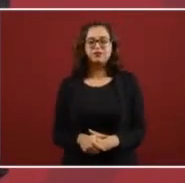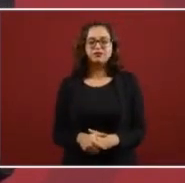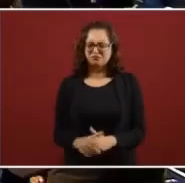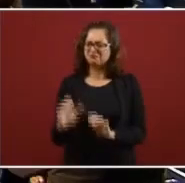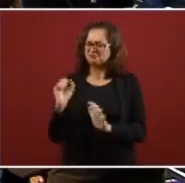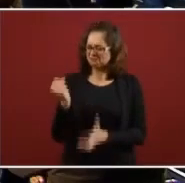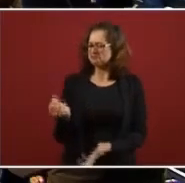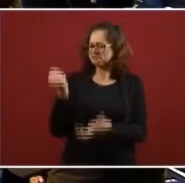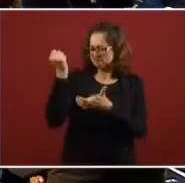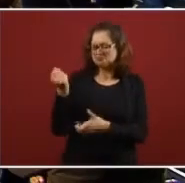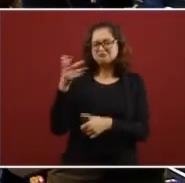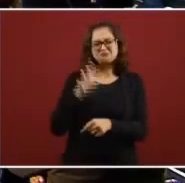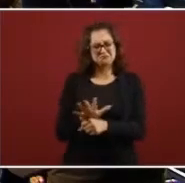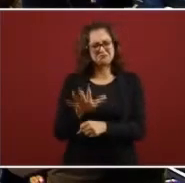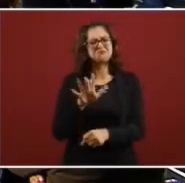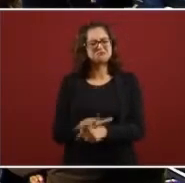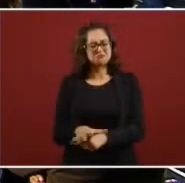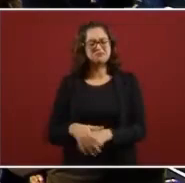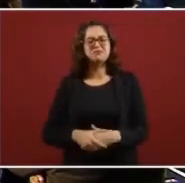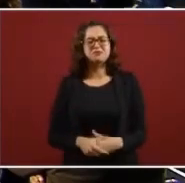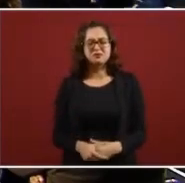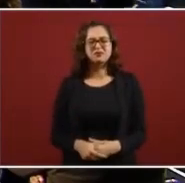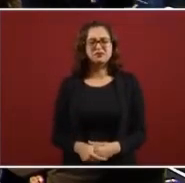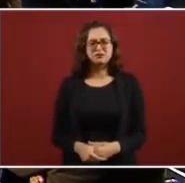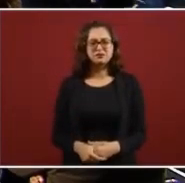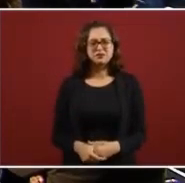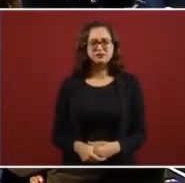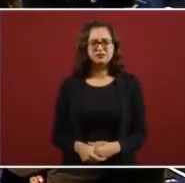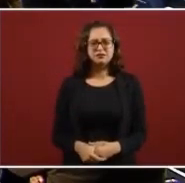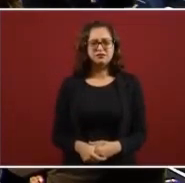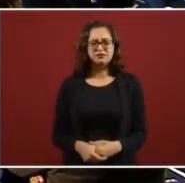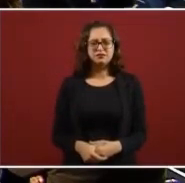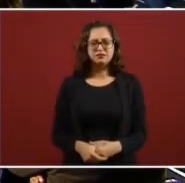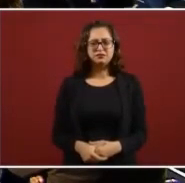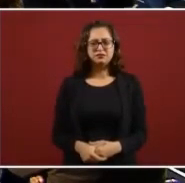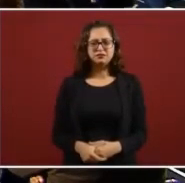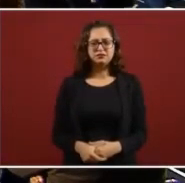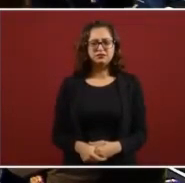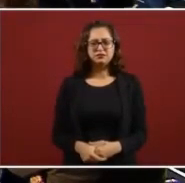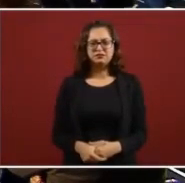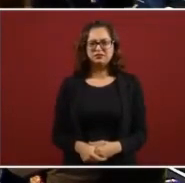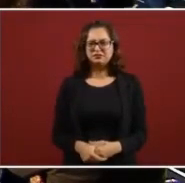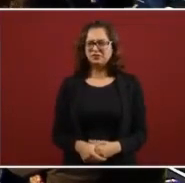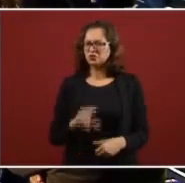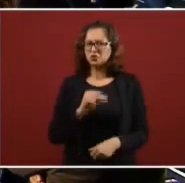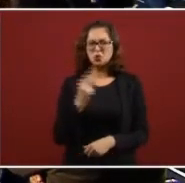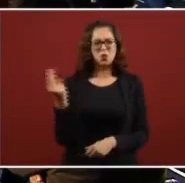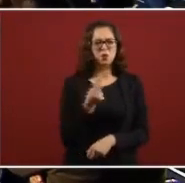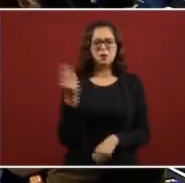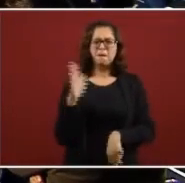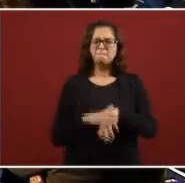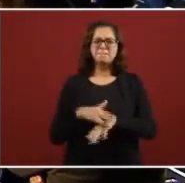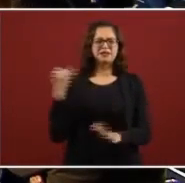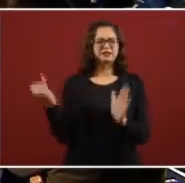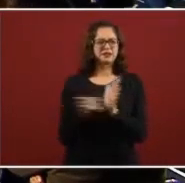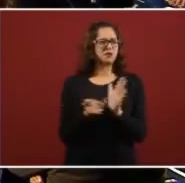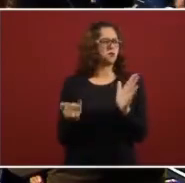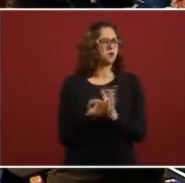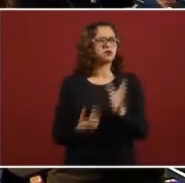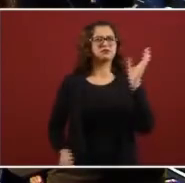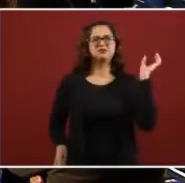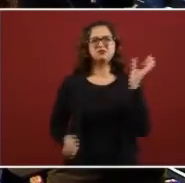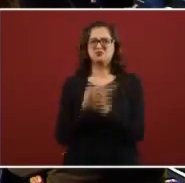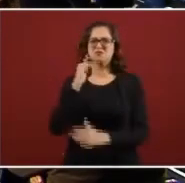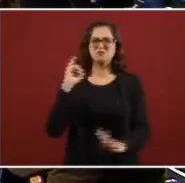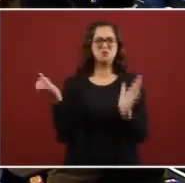Alcanza el presupuesto. The budget will be sufficient. No hace falta aumentar impuestos. There is no need to raise taxes